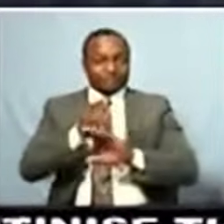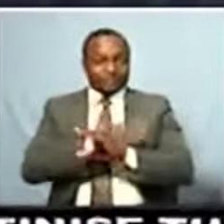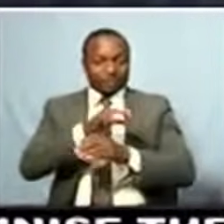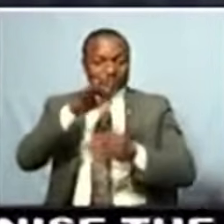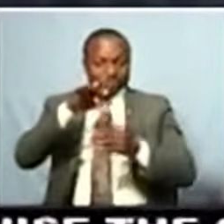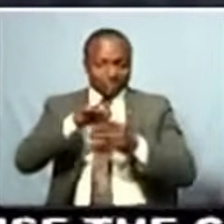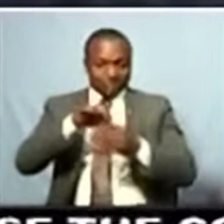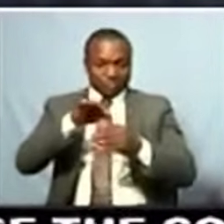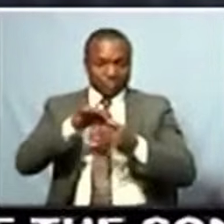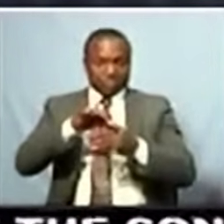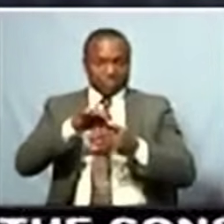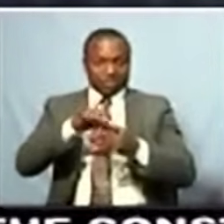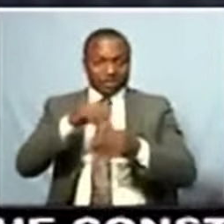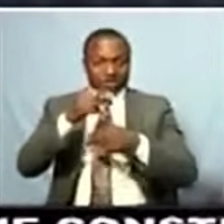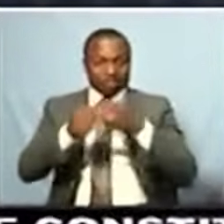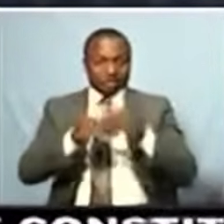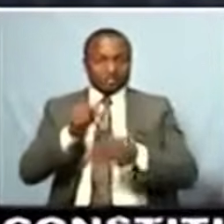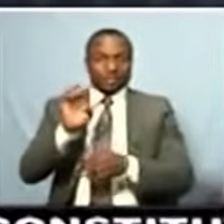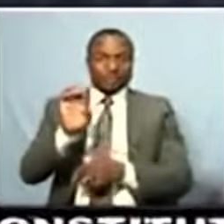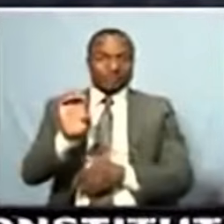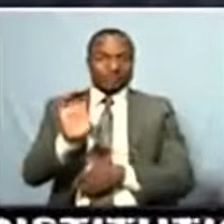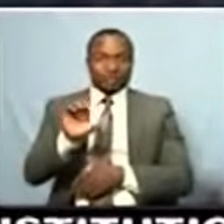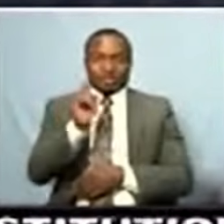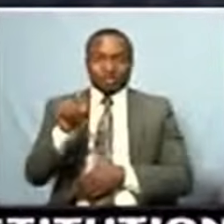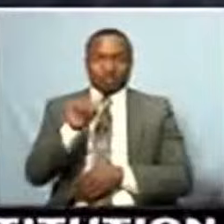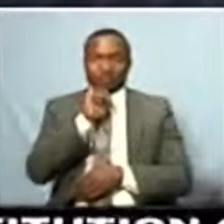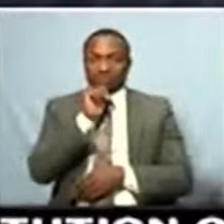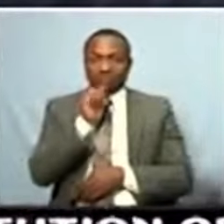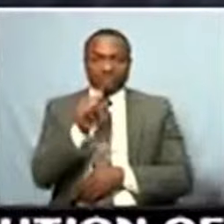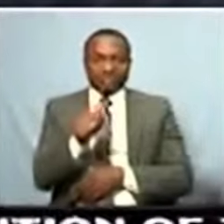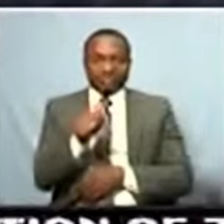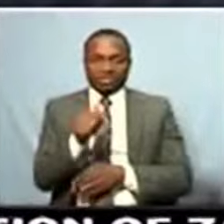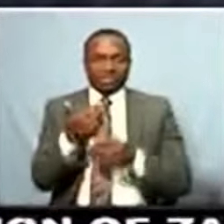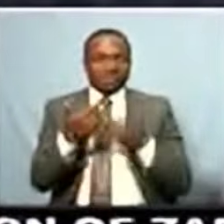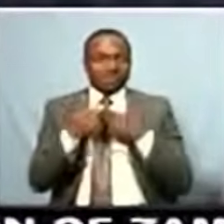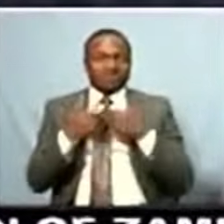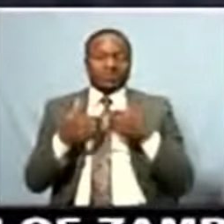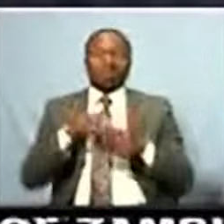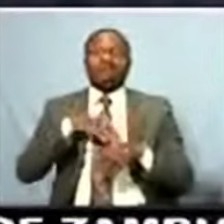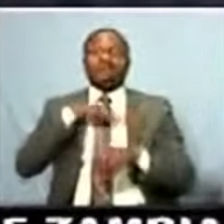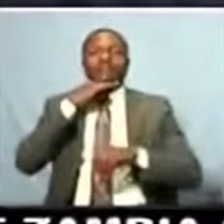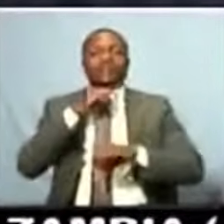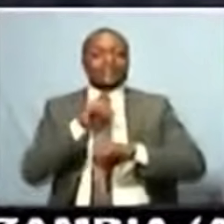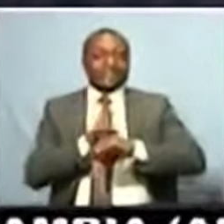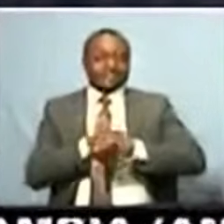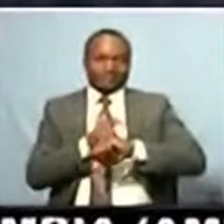elections, meaning the Electoral Commission of Zambia may not have ample time to